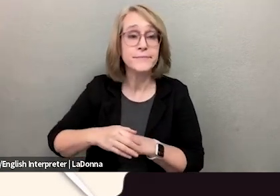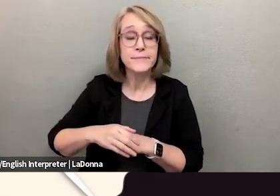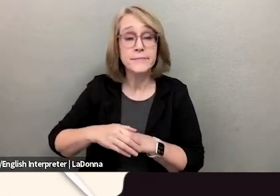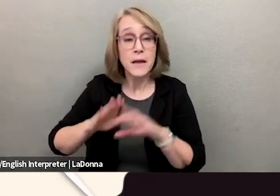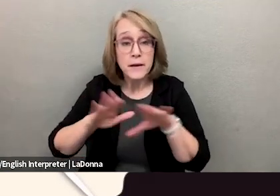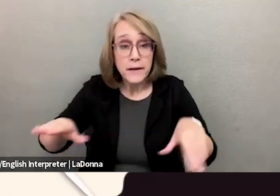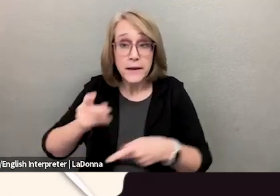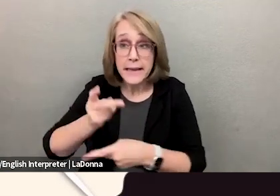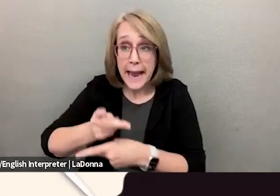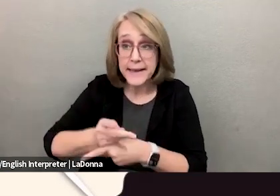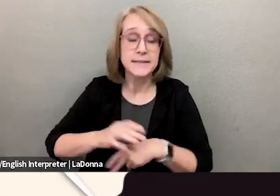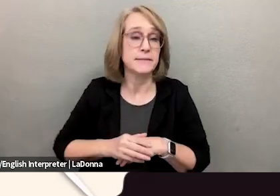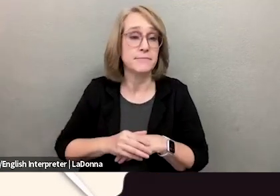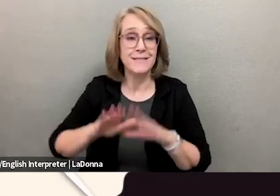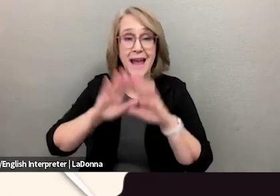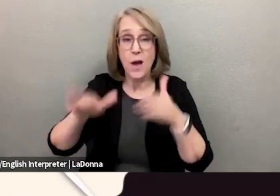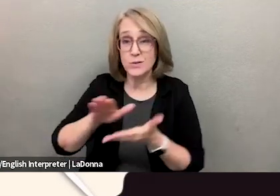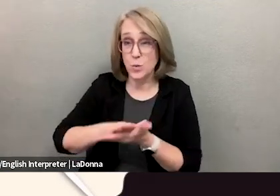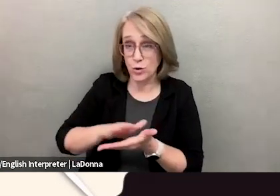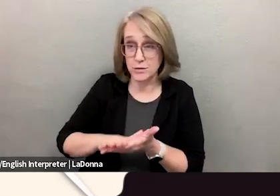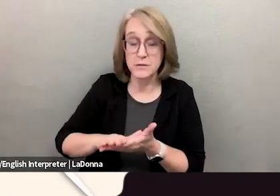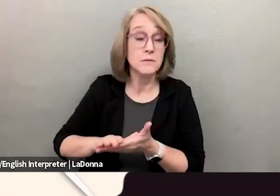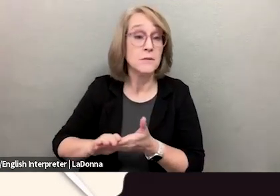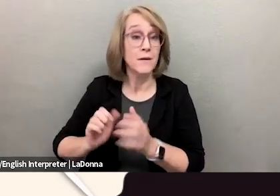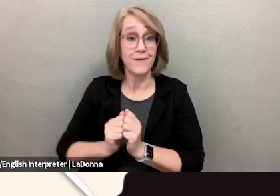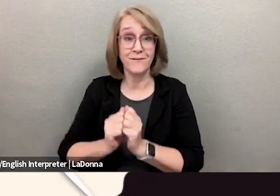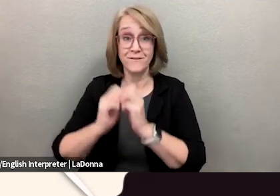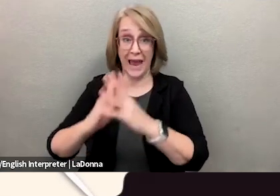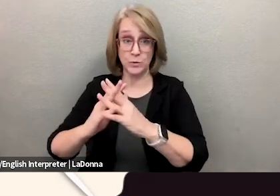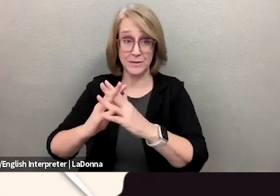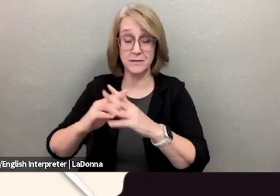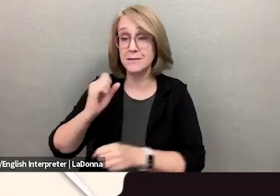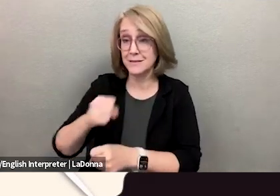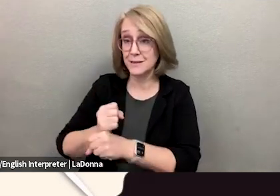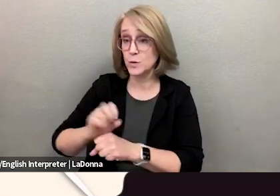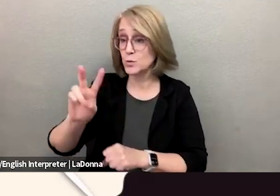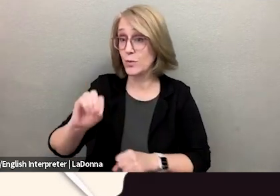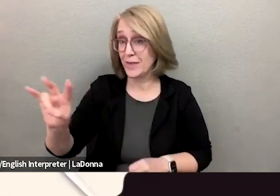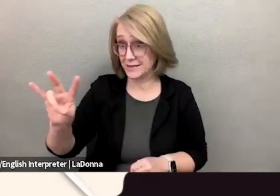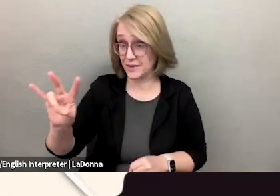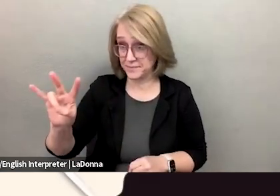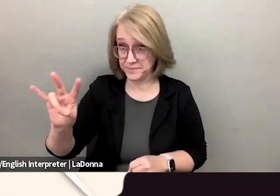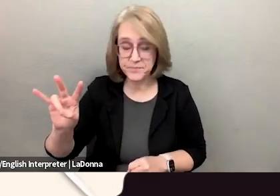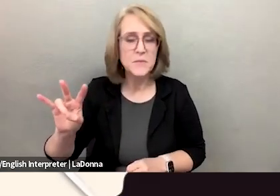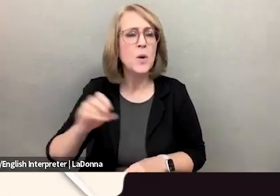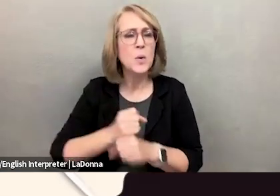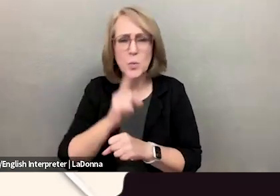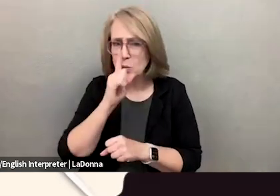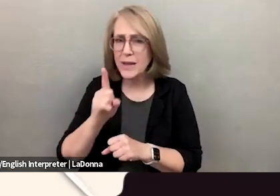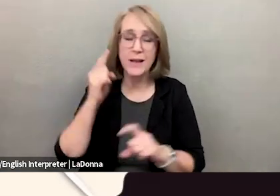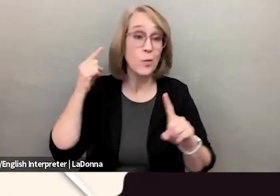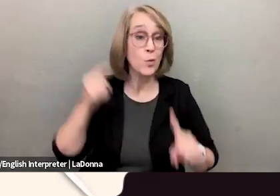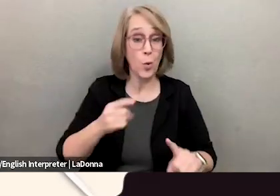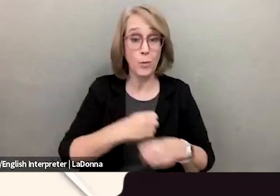young organization, and it was really focused on strengthening industry standards, making sure that domestic workers could